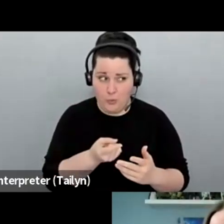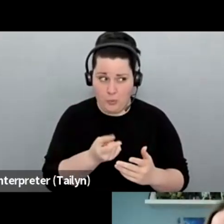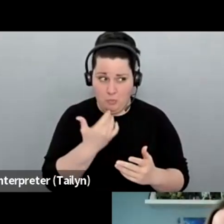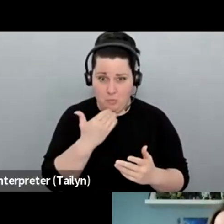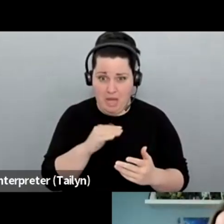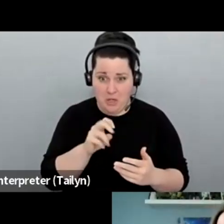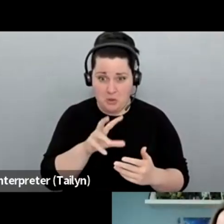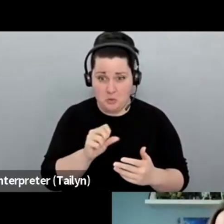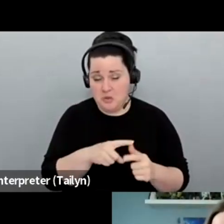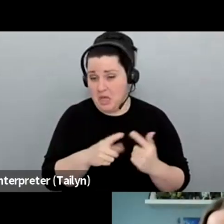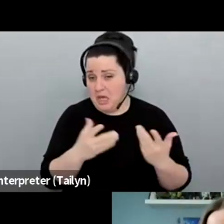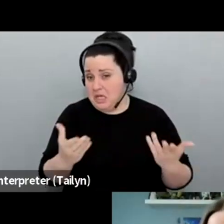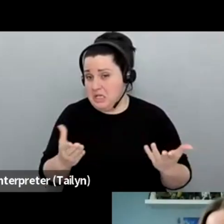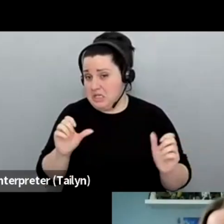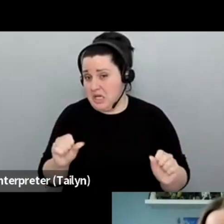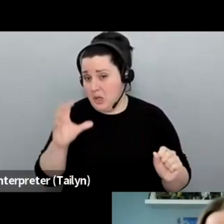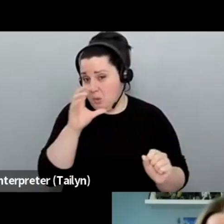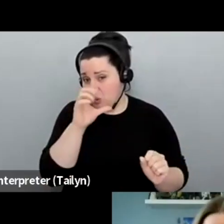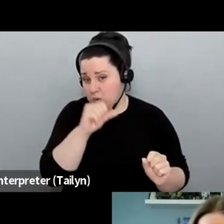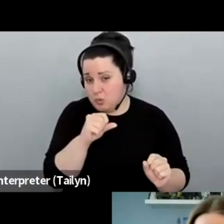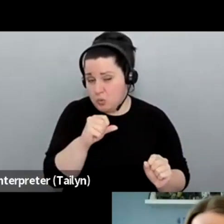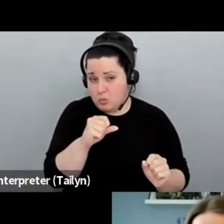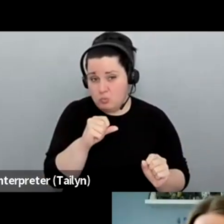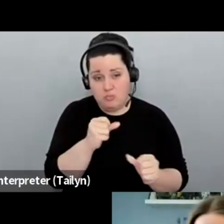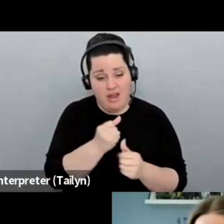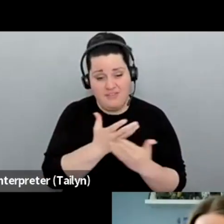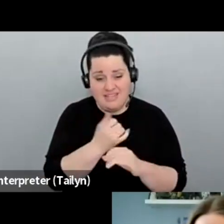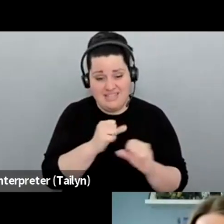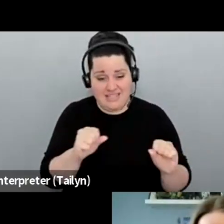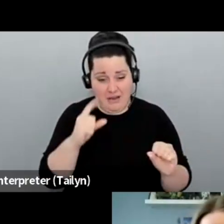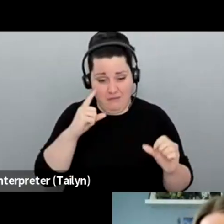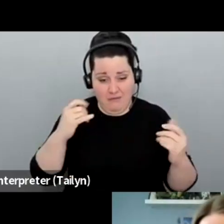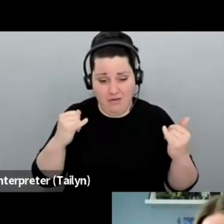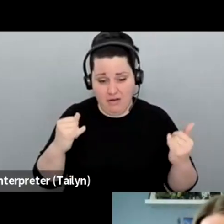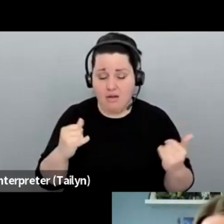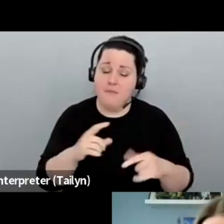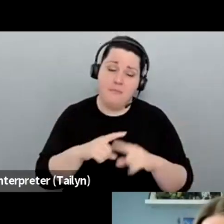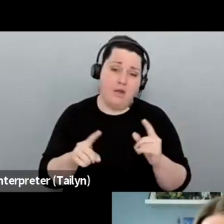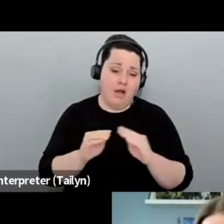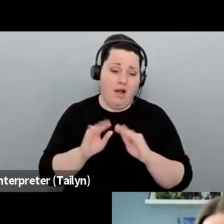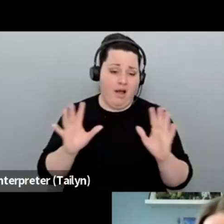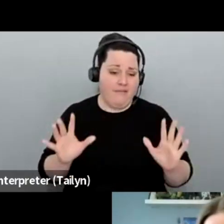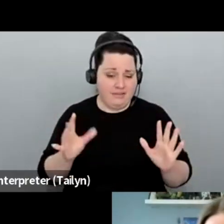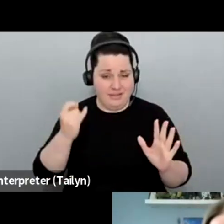news, then you can just assume that things are safe for now. But it's obviously things change day to day.